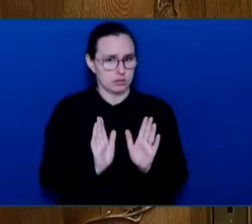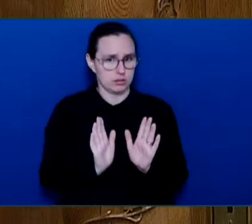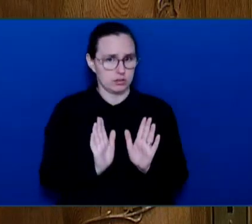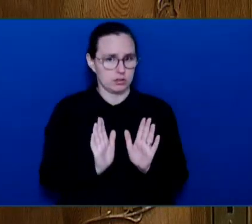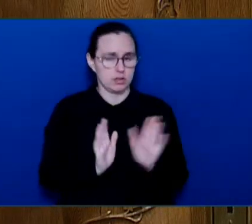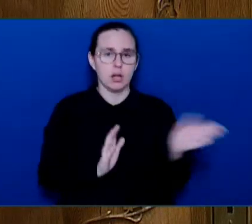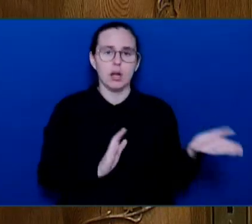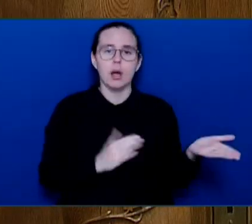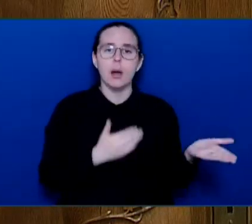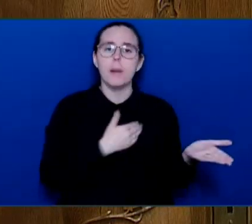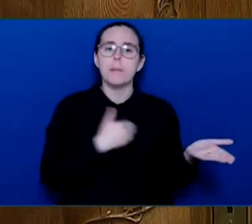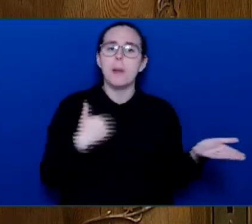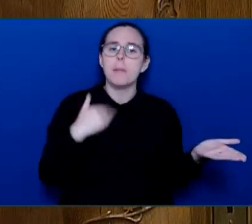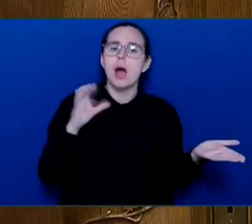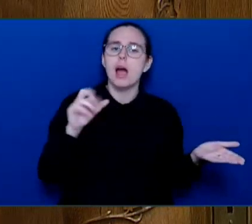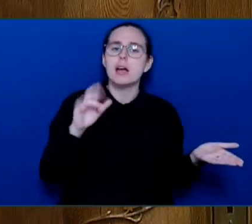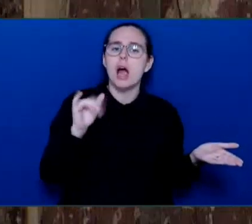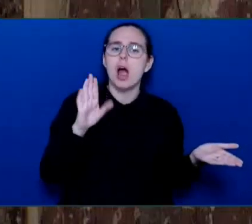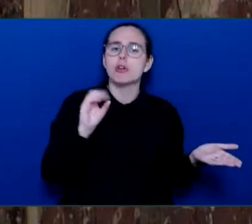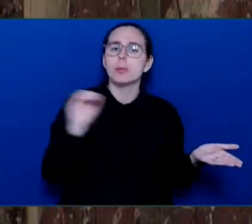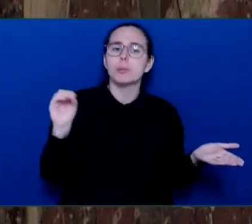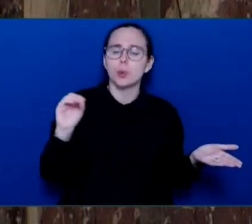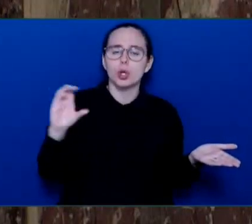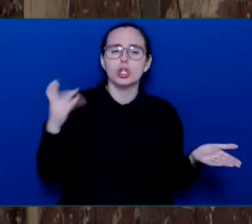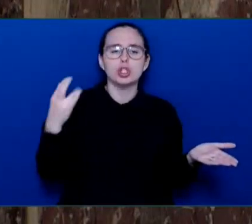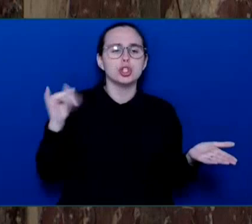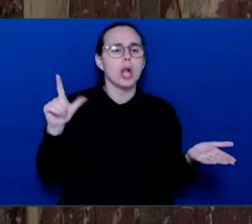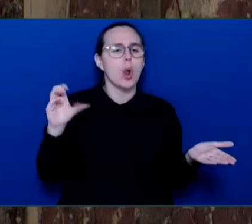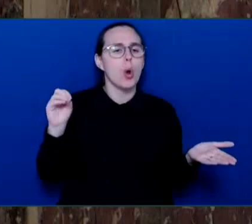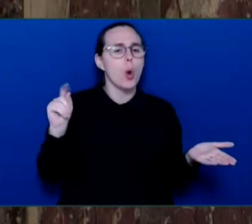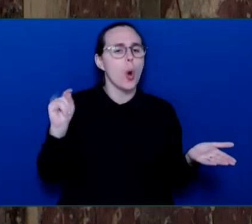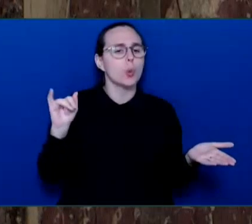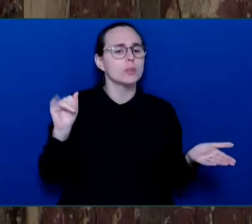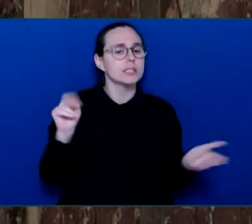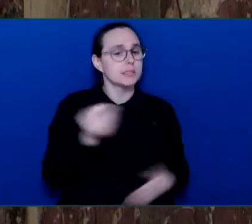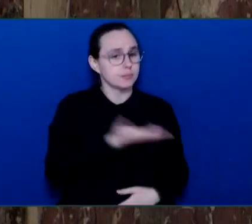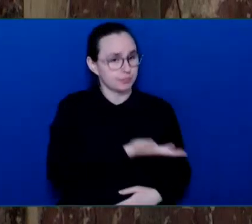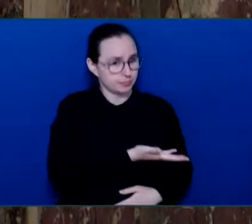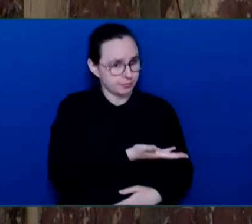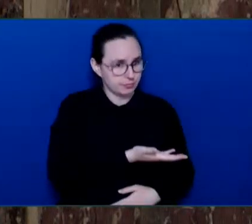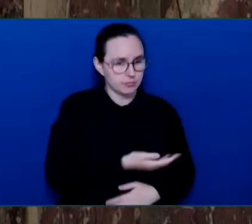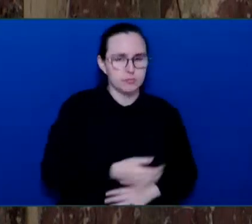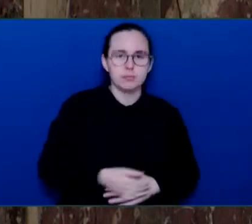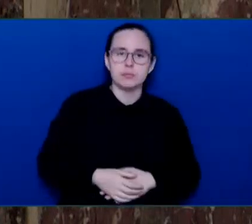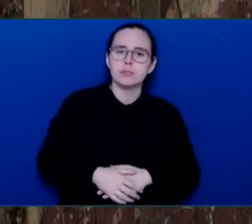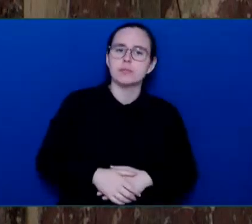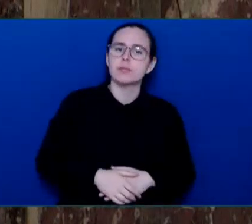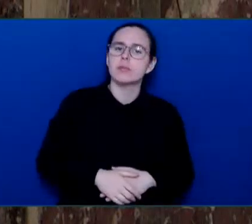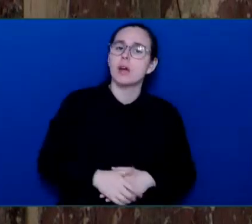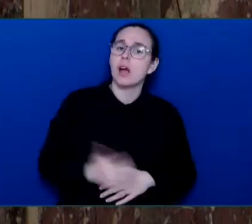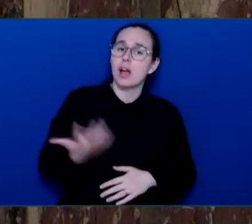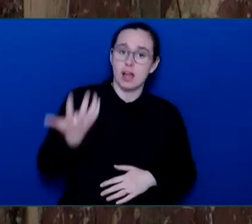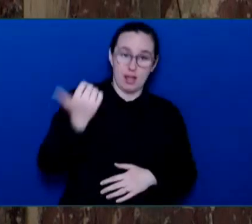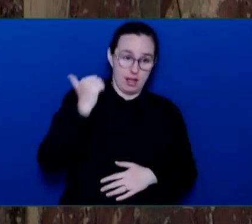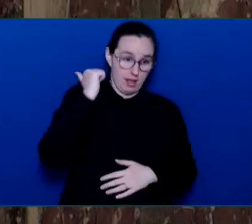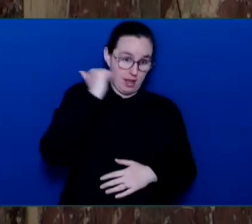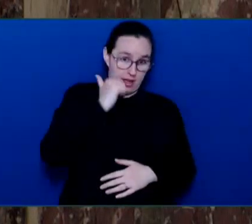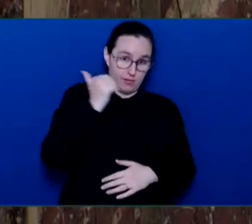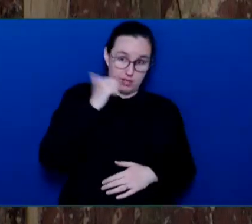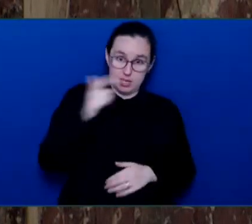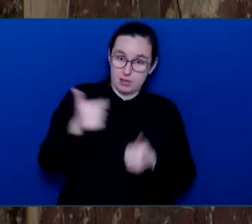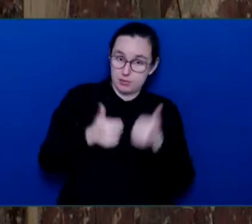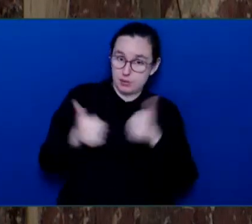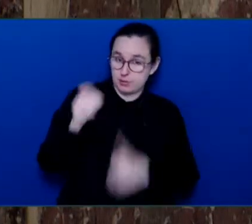that the Premier forgets daily in this legislature that we are now living in the most unaffordable jurisdiction in